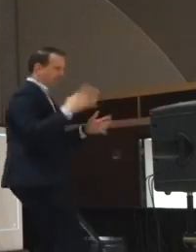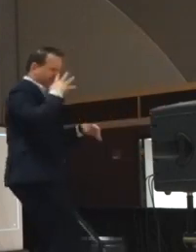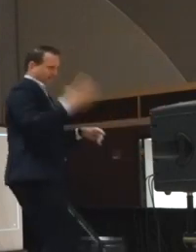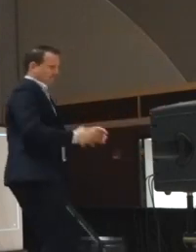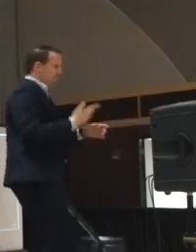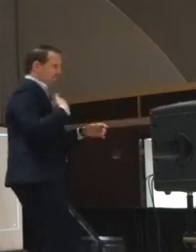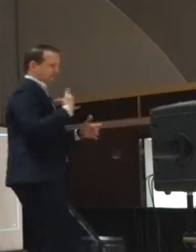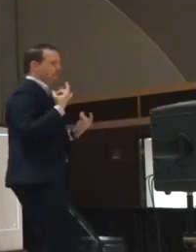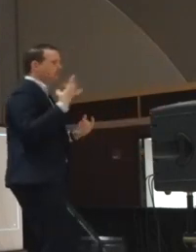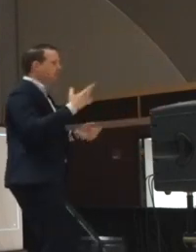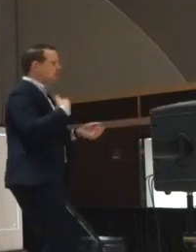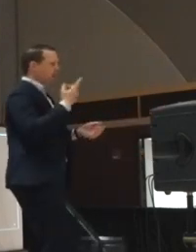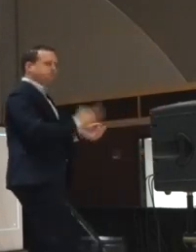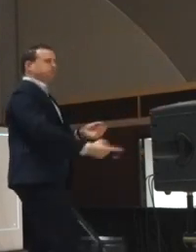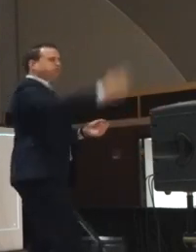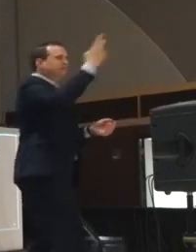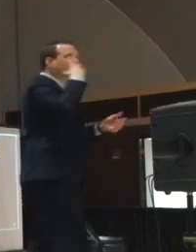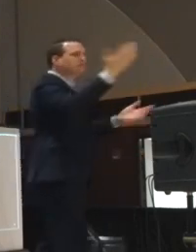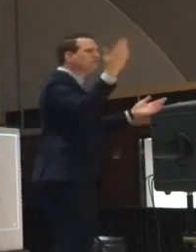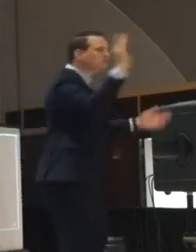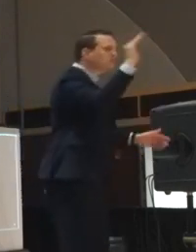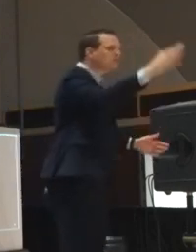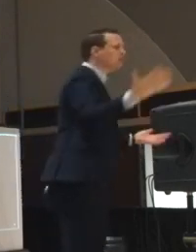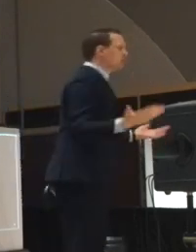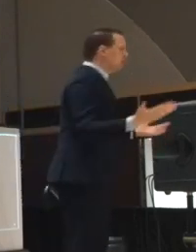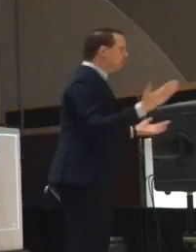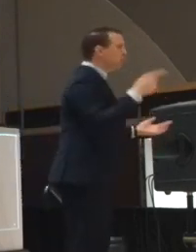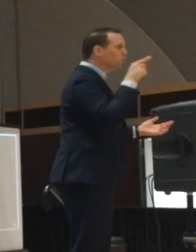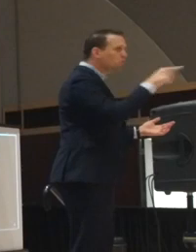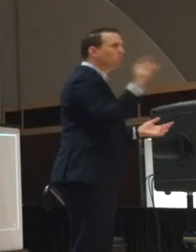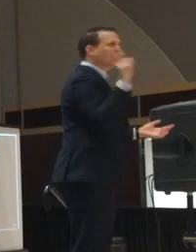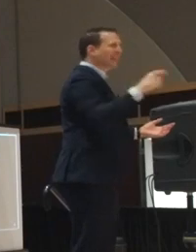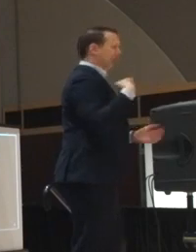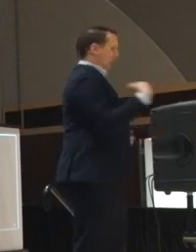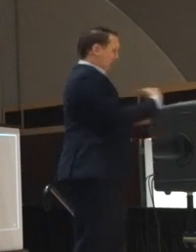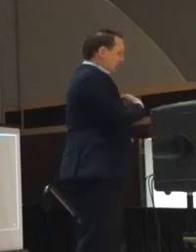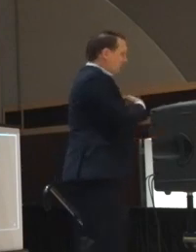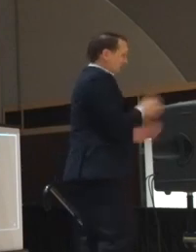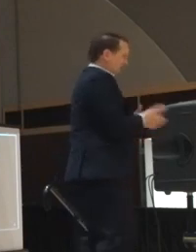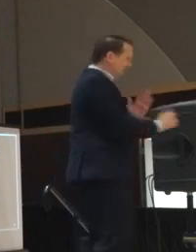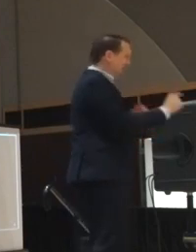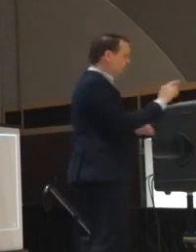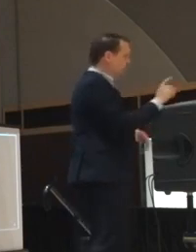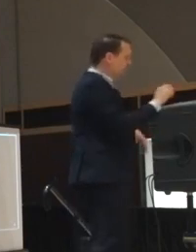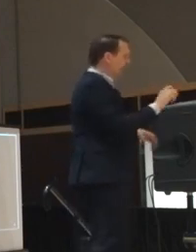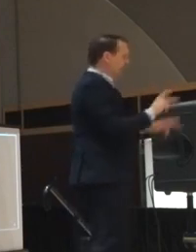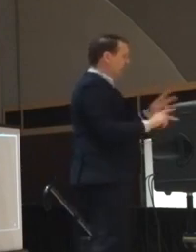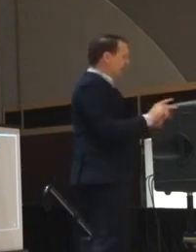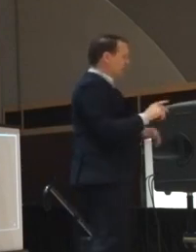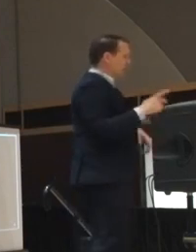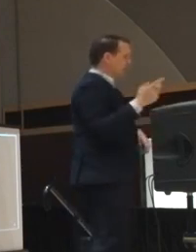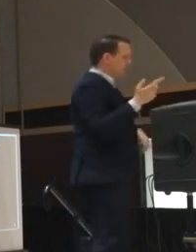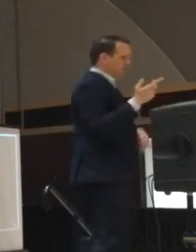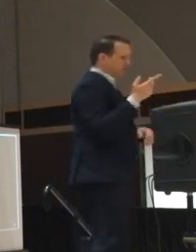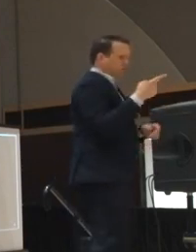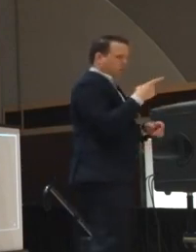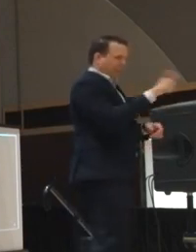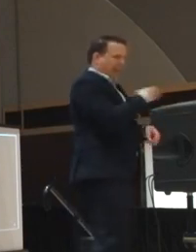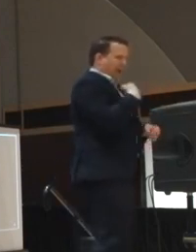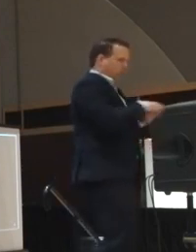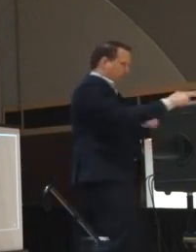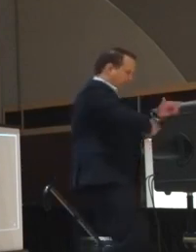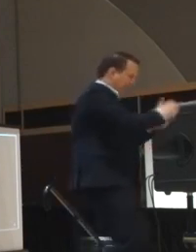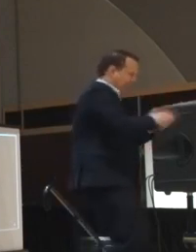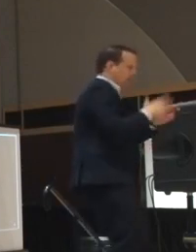that I came down to see them. Yeah, you need us skilled tradespeople to build something like the